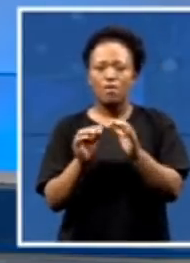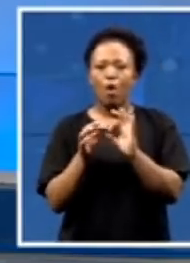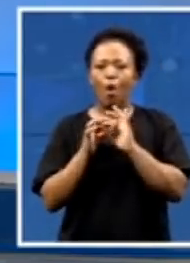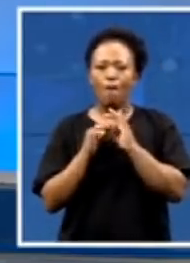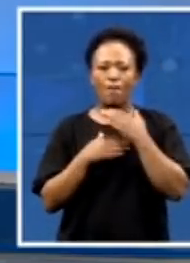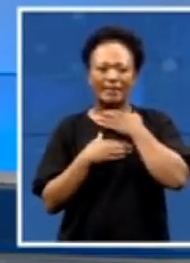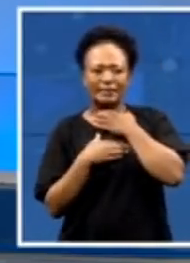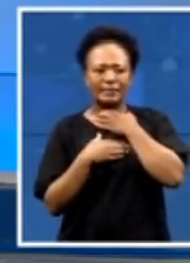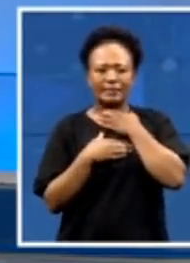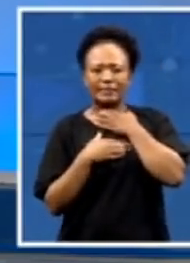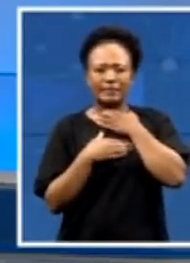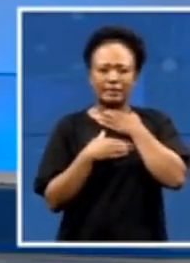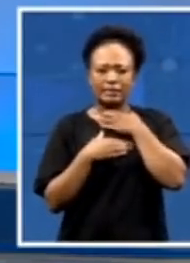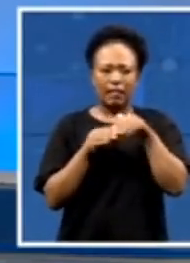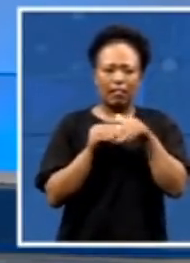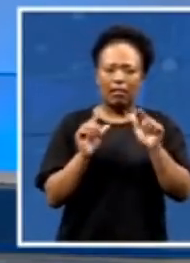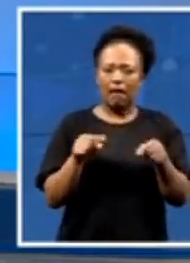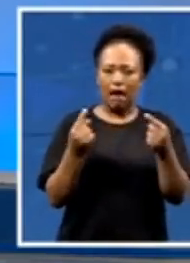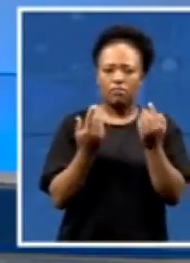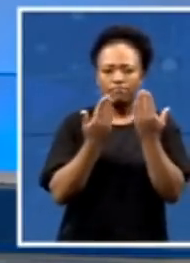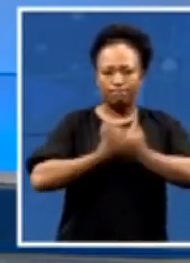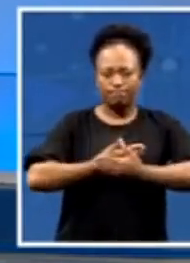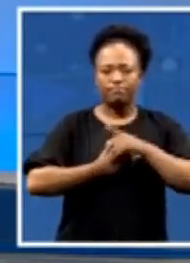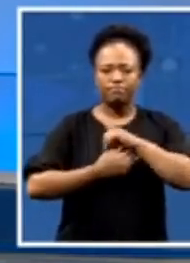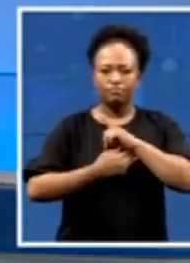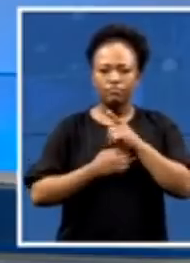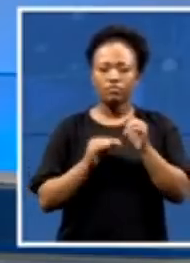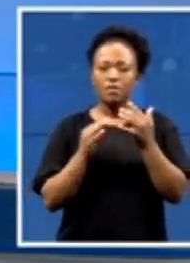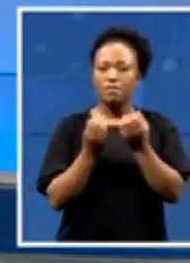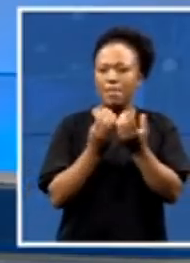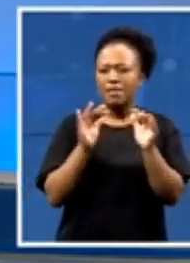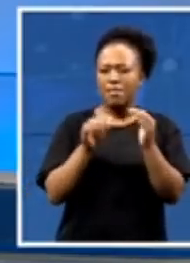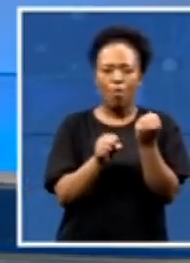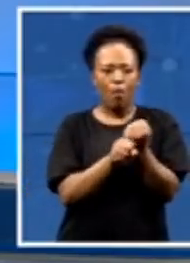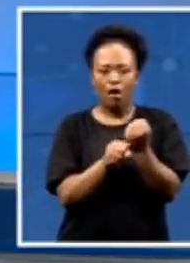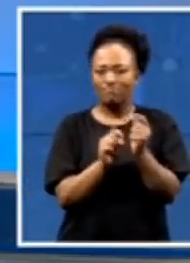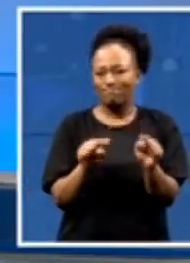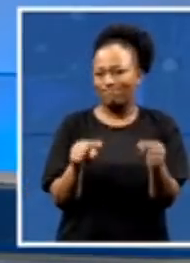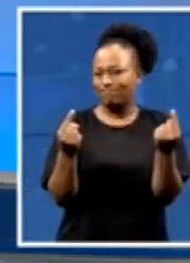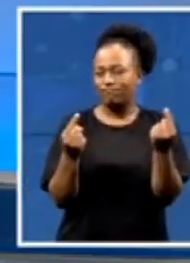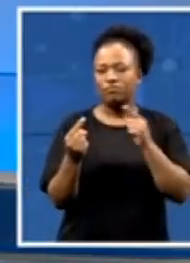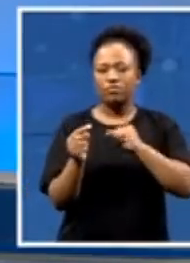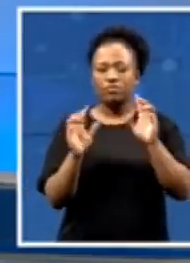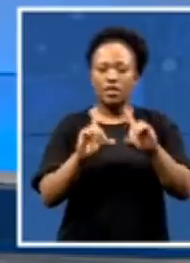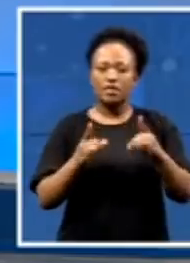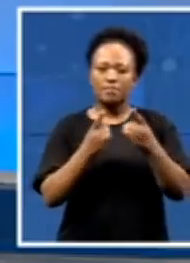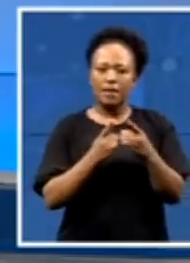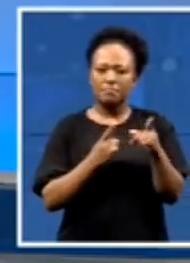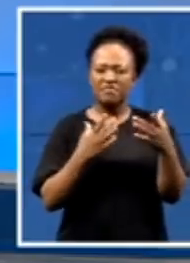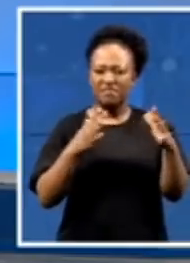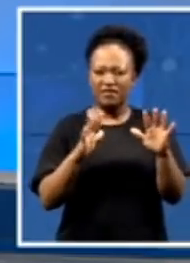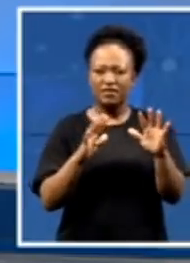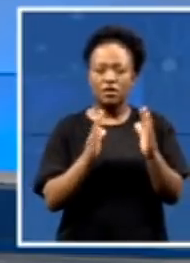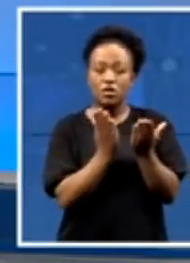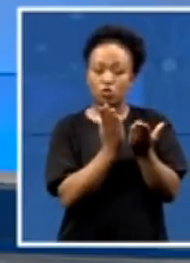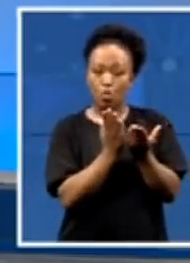and workers have been cut off from their workplaces. The Department of Education in the province has advised schools not to open if it was not safe